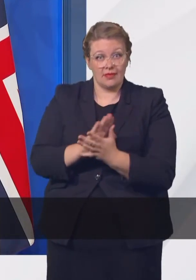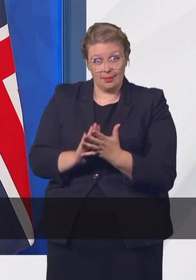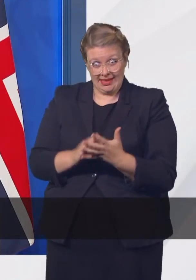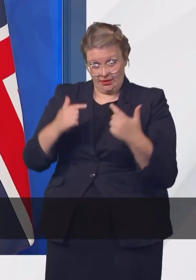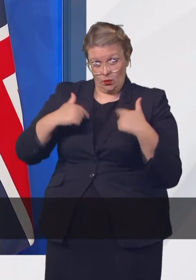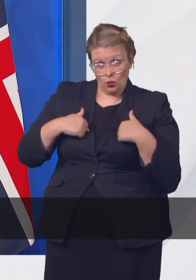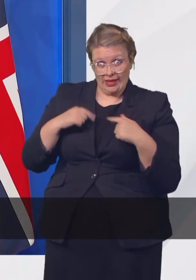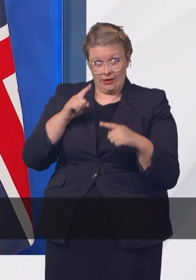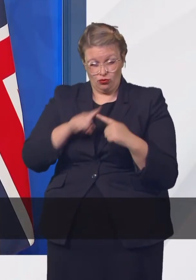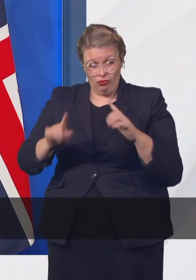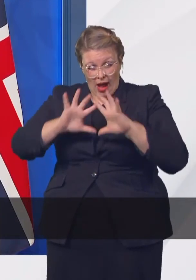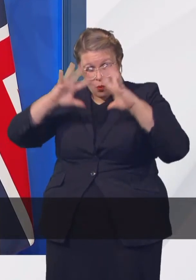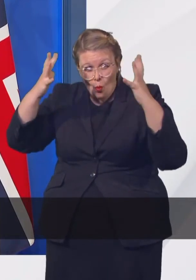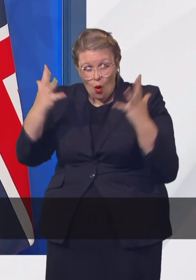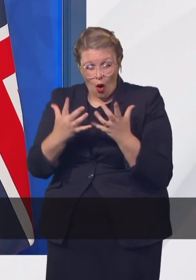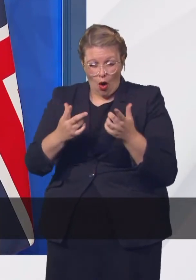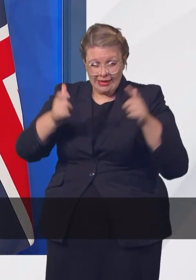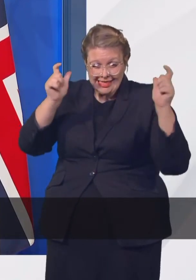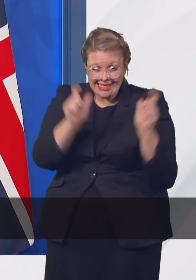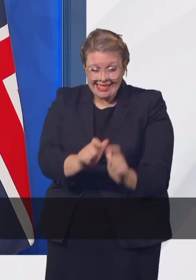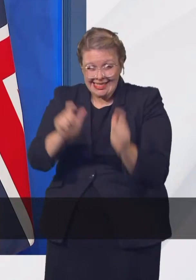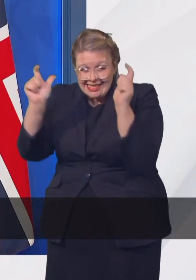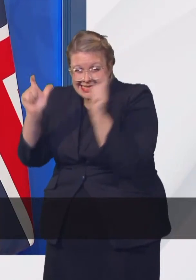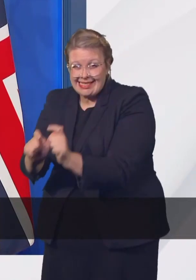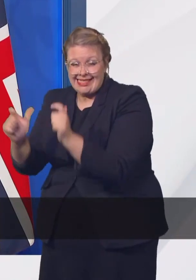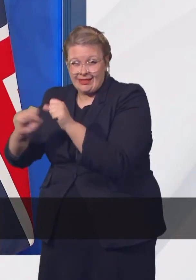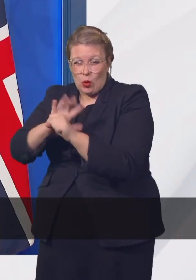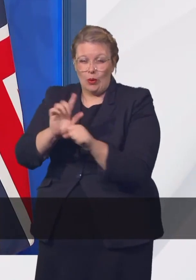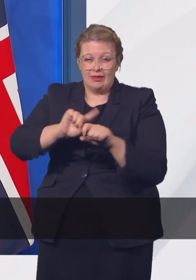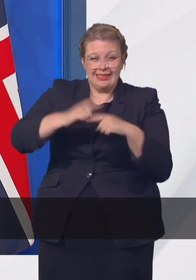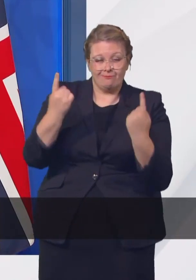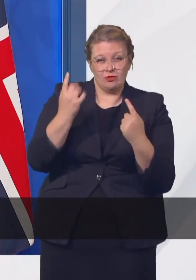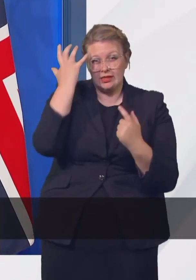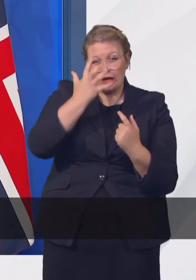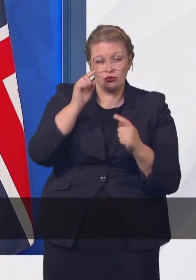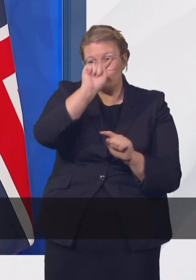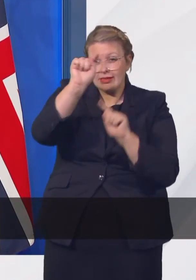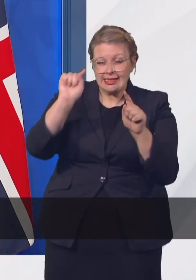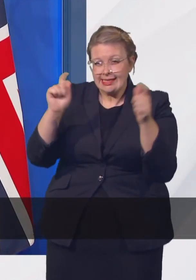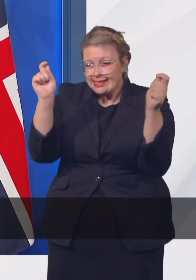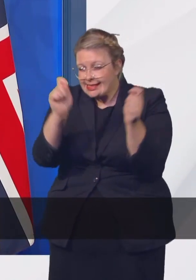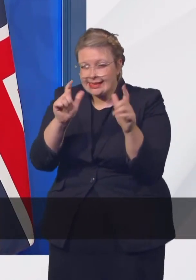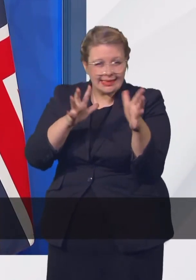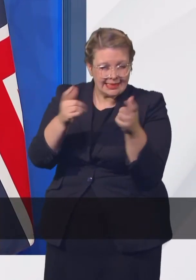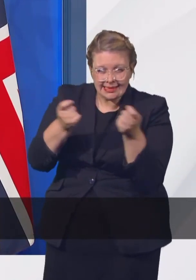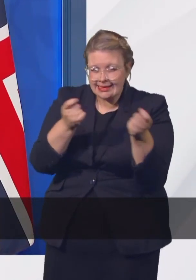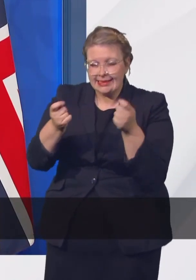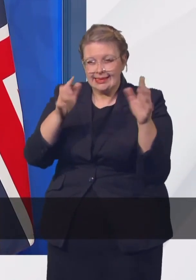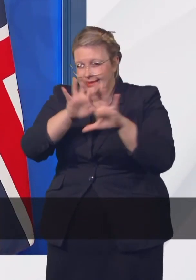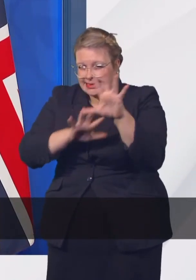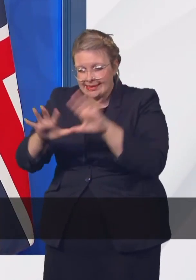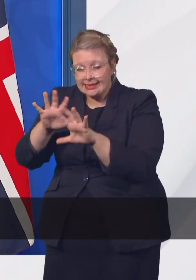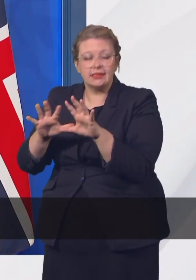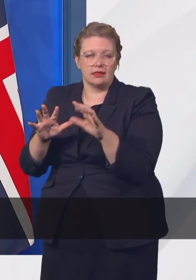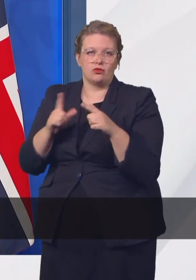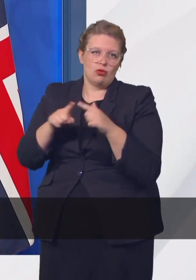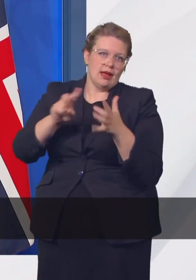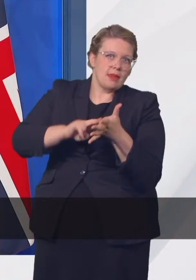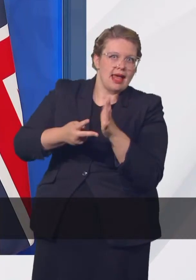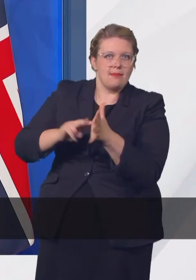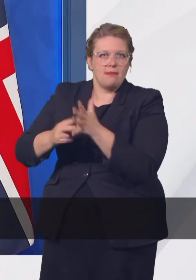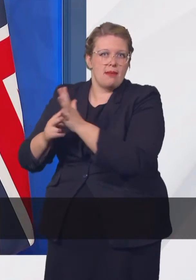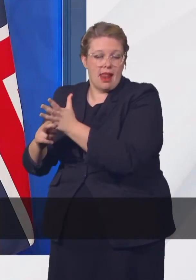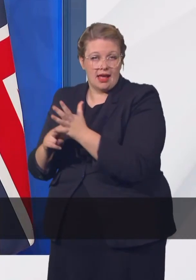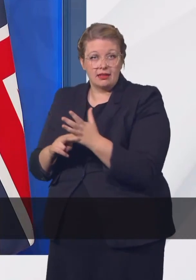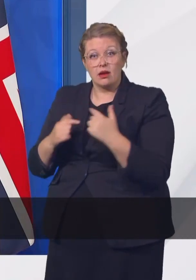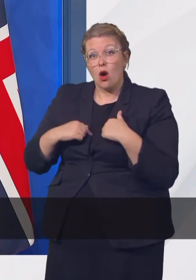control across the whole world, we have been working on a program of booster shots, again, for over a year